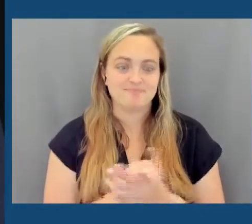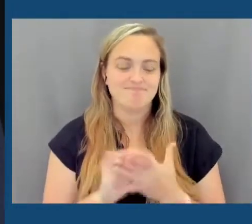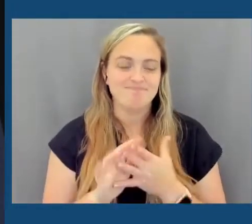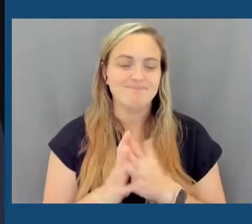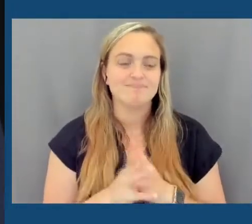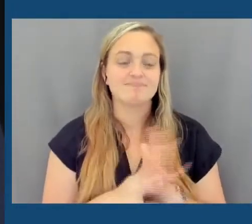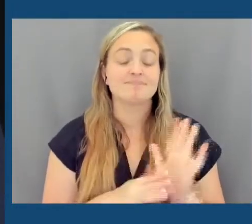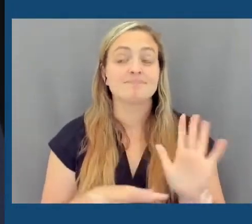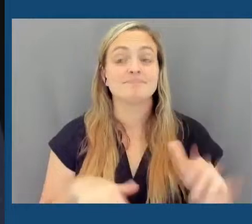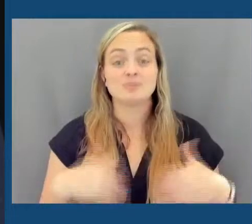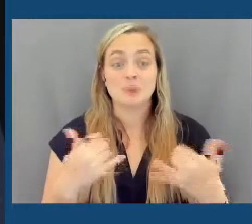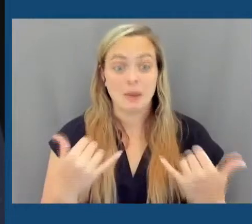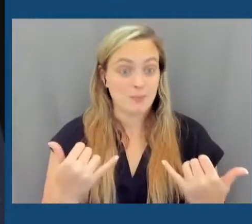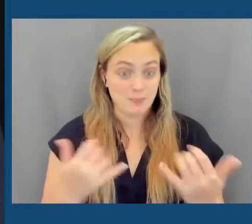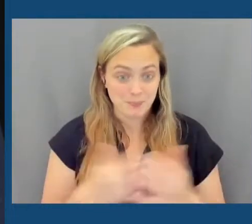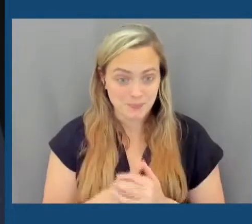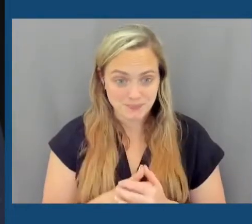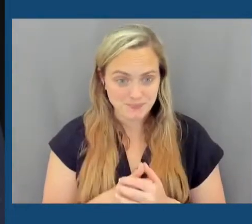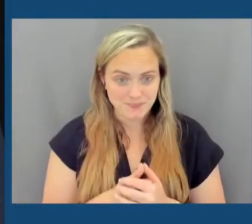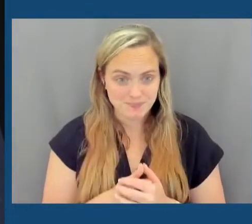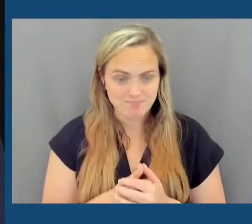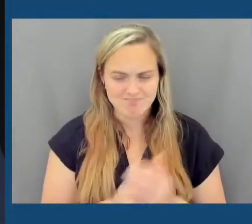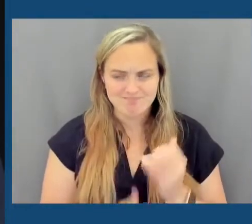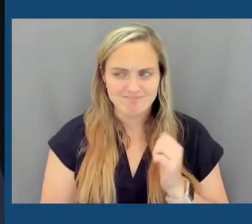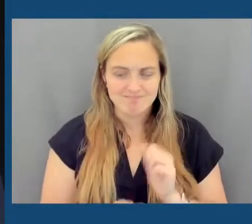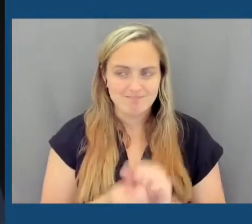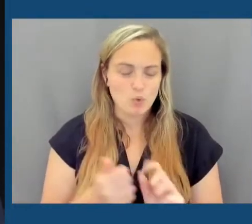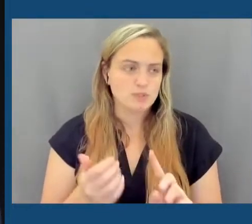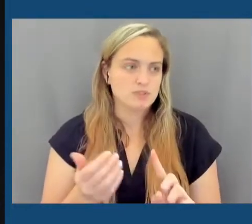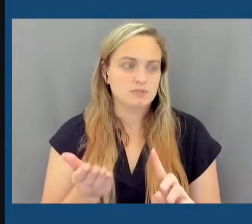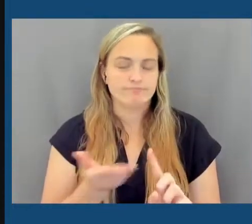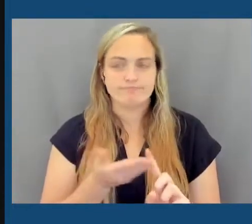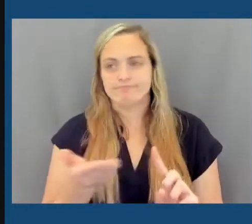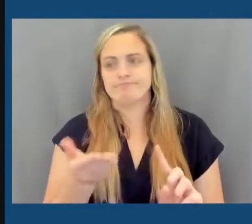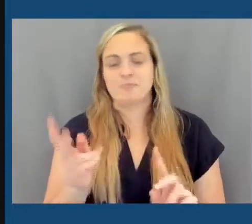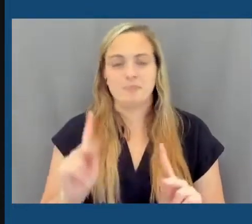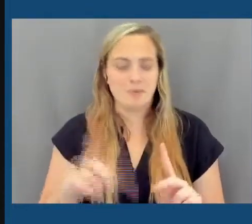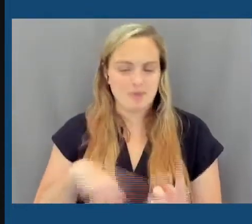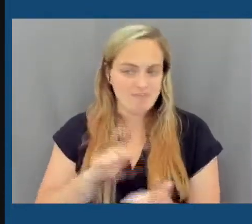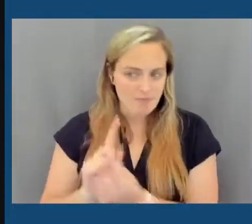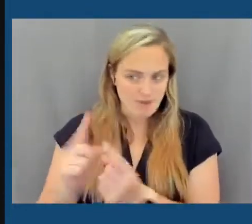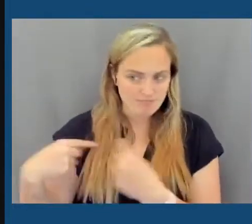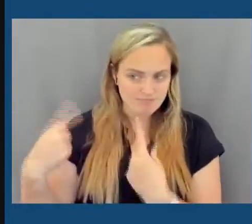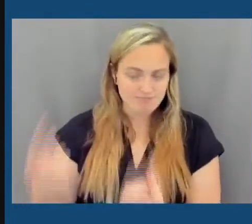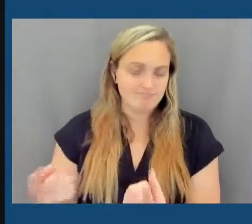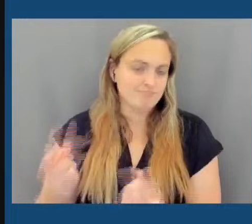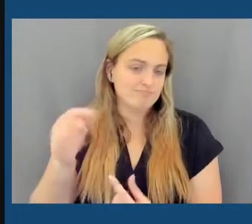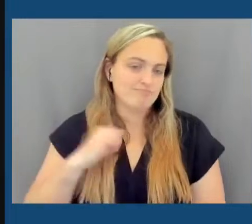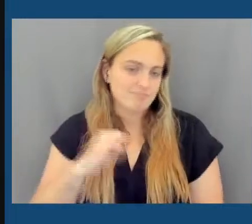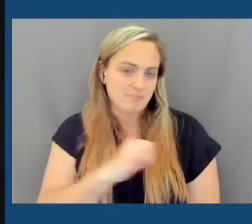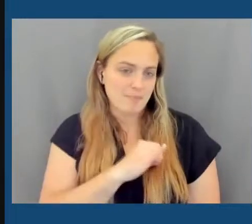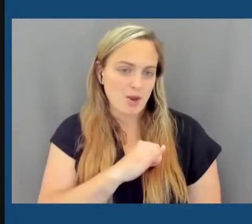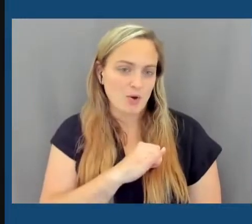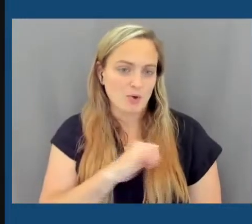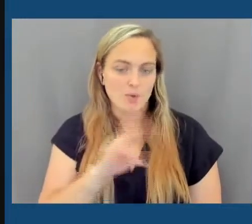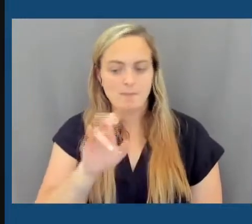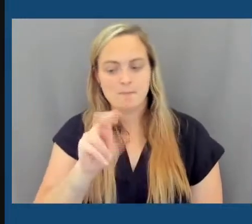And with that, one of the most persuasive people I've ever met, our great mayor, Mayor Ben Walsh.